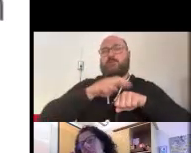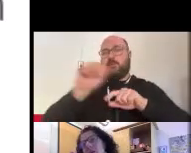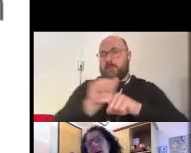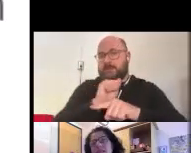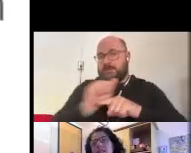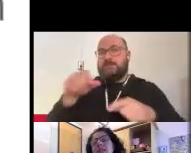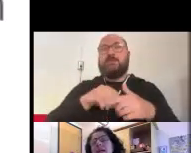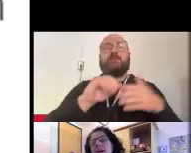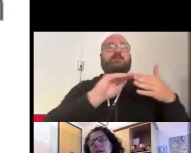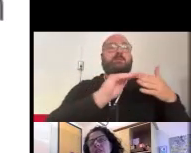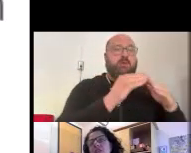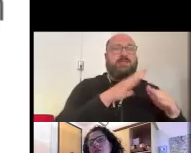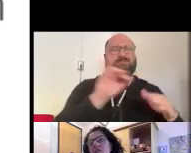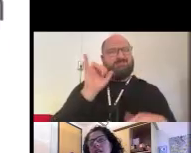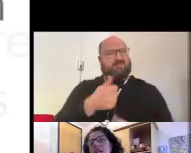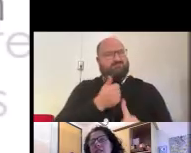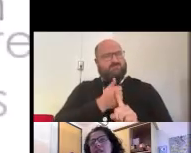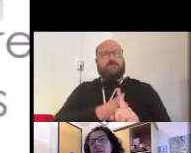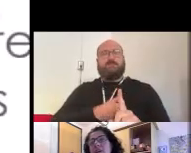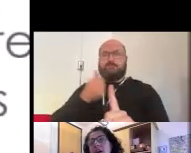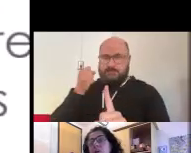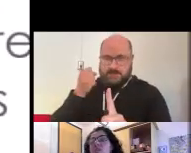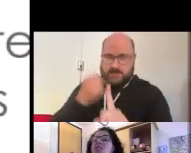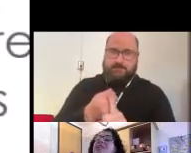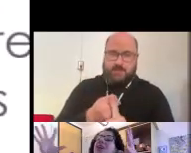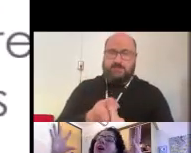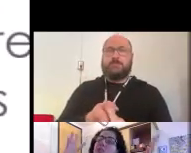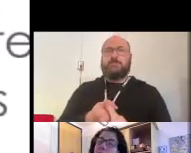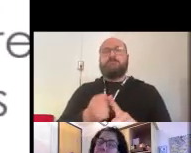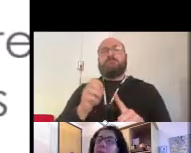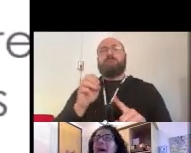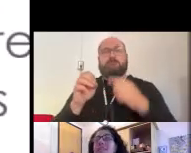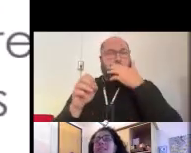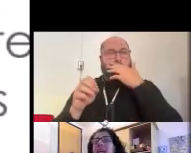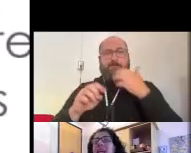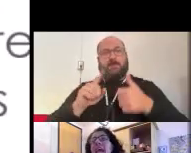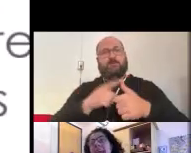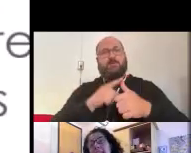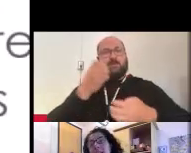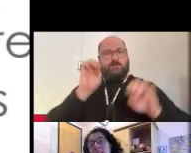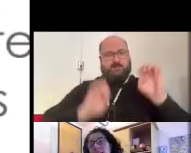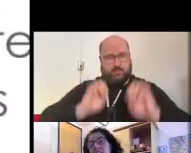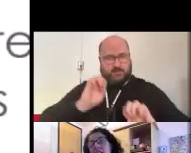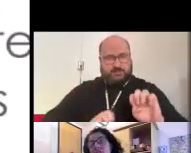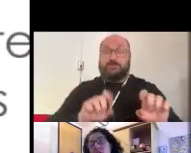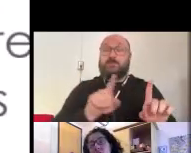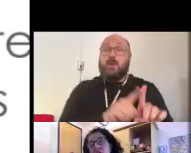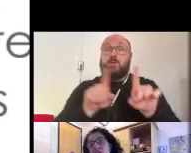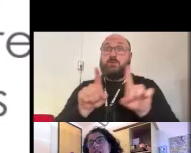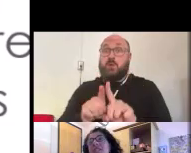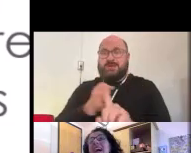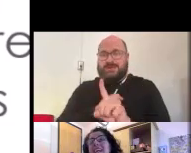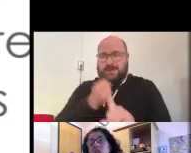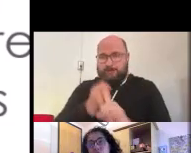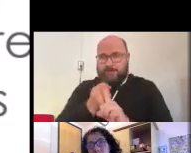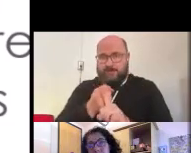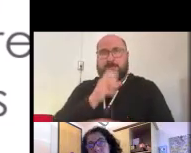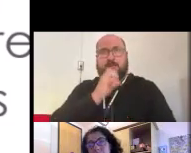and that impacts age at first diagnostic evaluation, and it also impacts age at